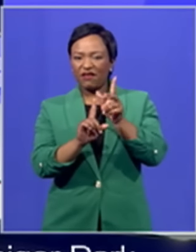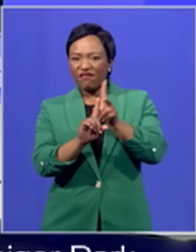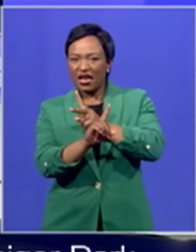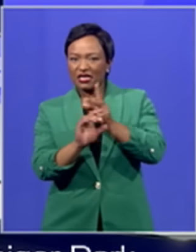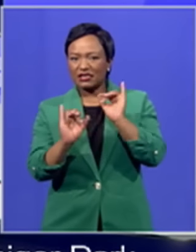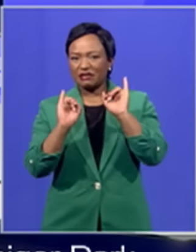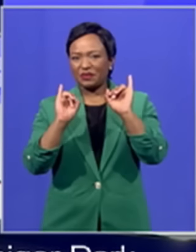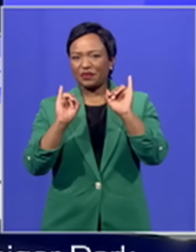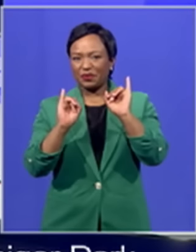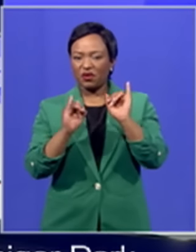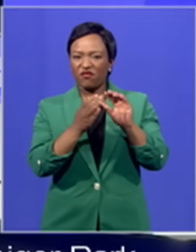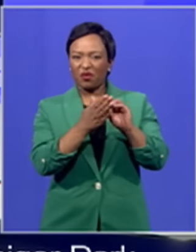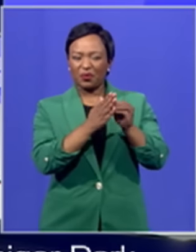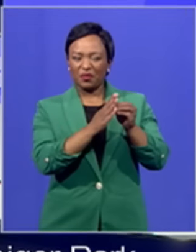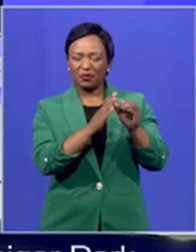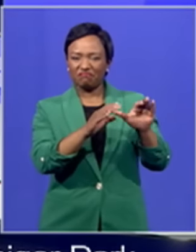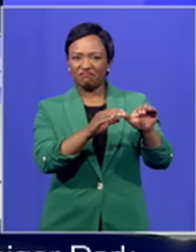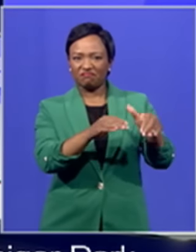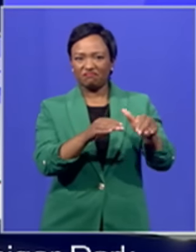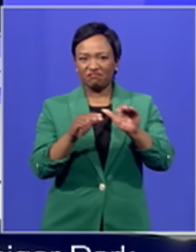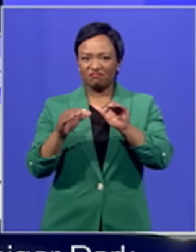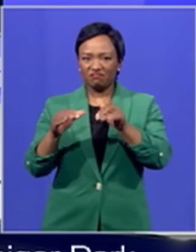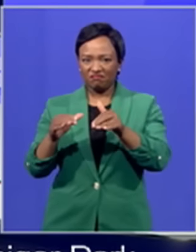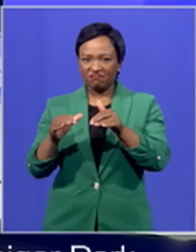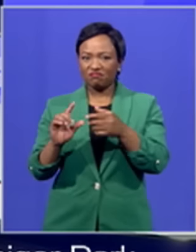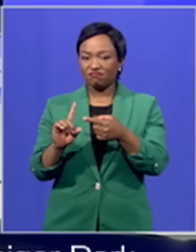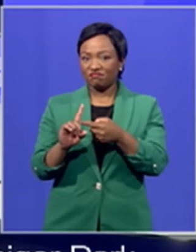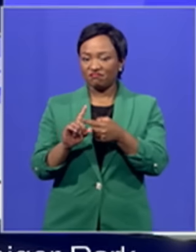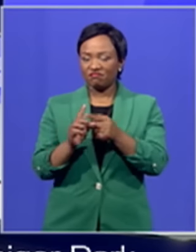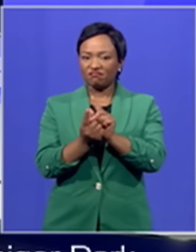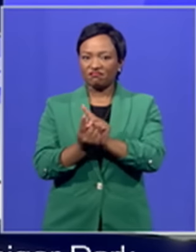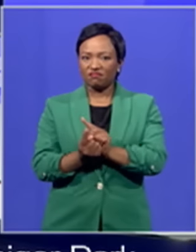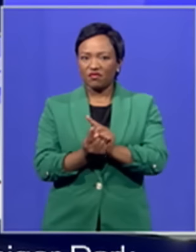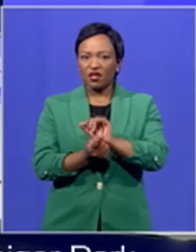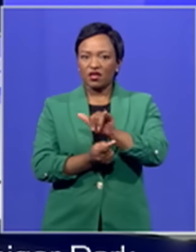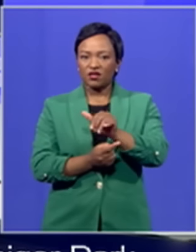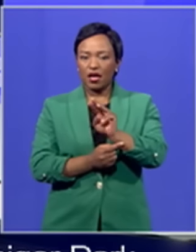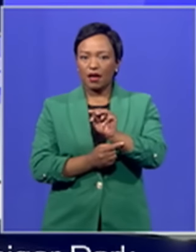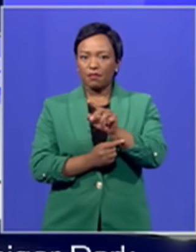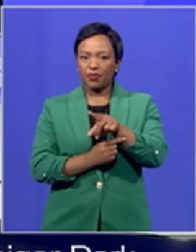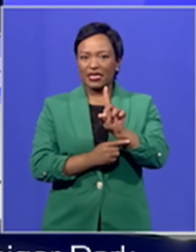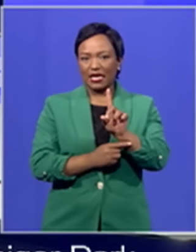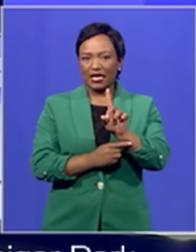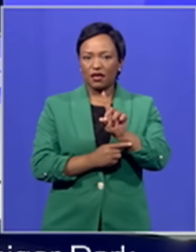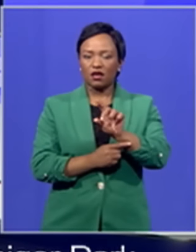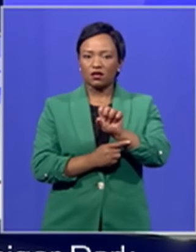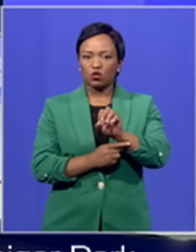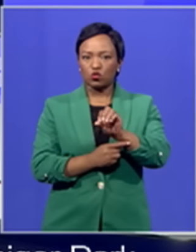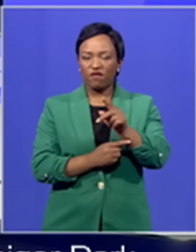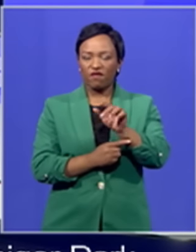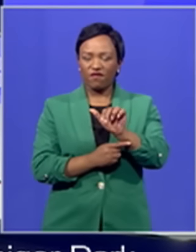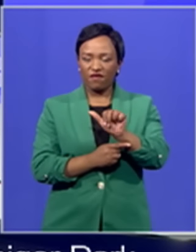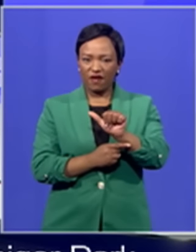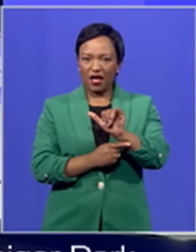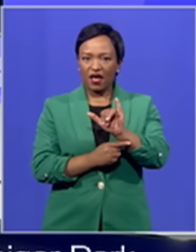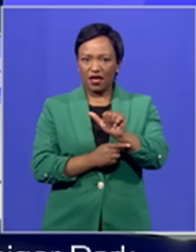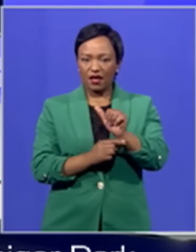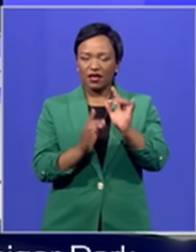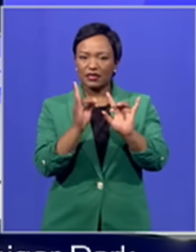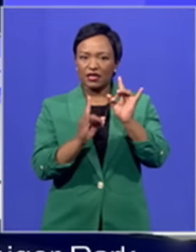gona. Kachalia o kopane le baetapele ba setšhaba ka dikantorong tša JMPD ka Sophia Town morago ga mothuntšho ka Westbury fao go